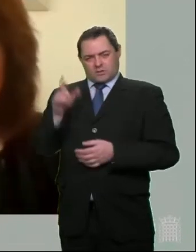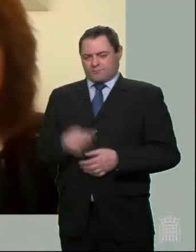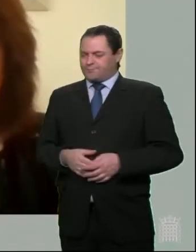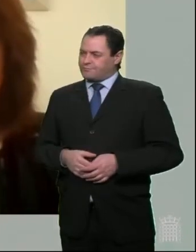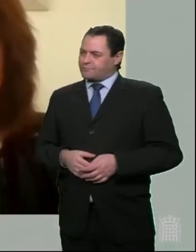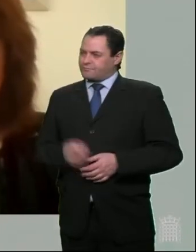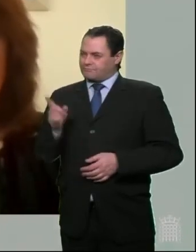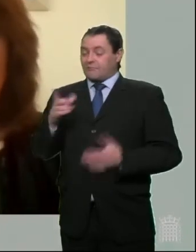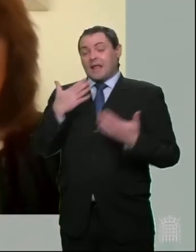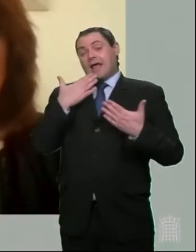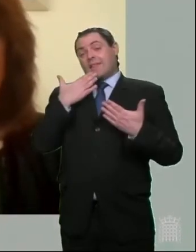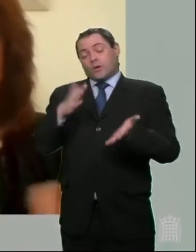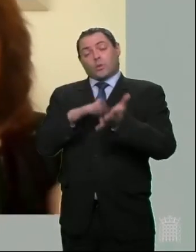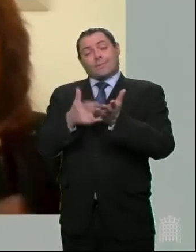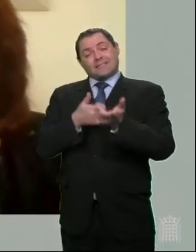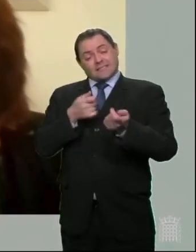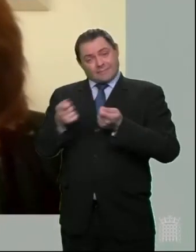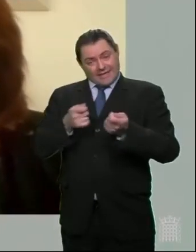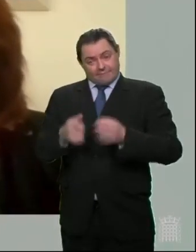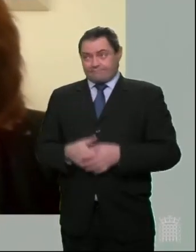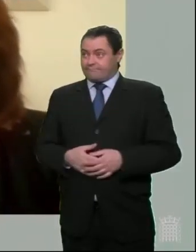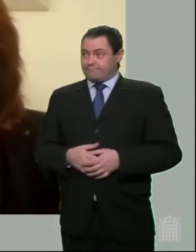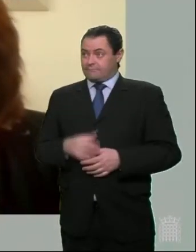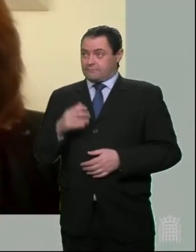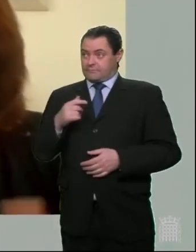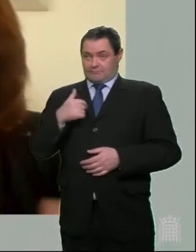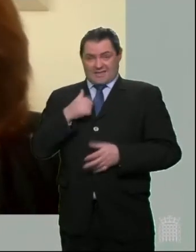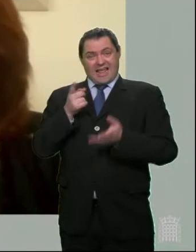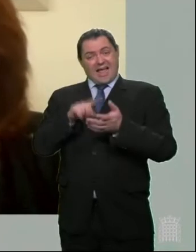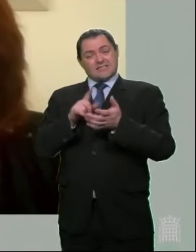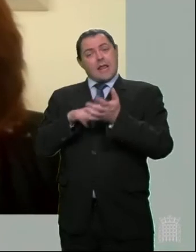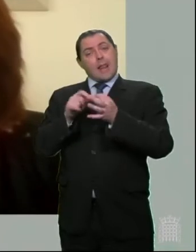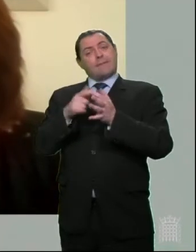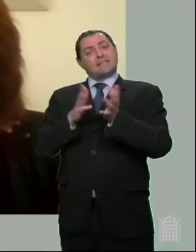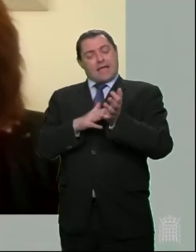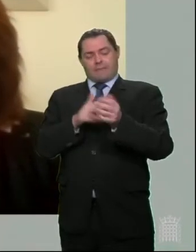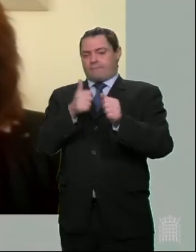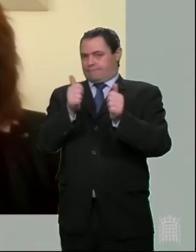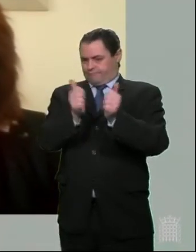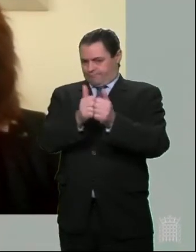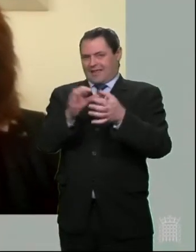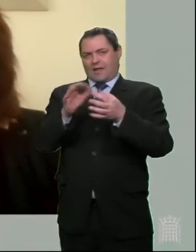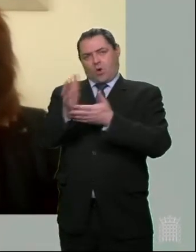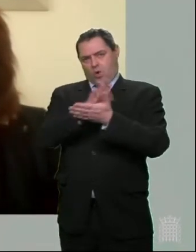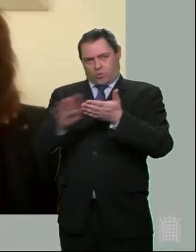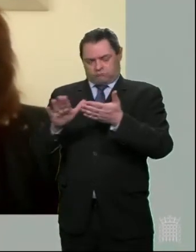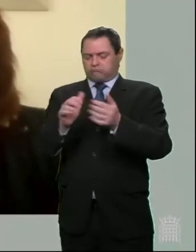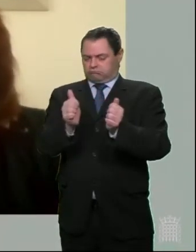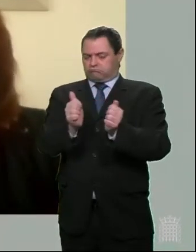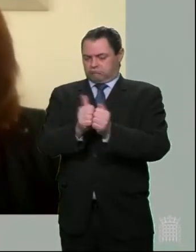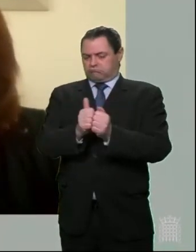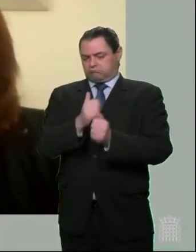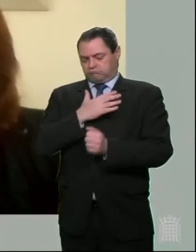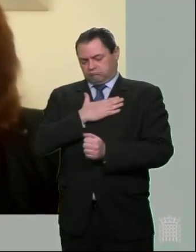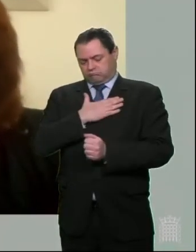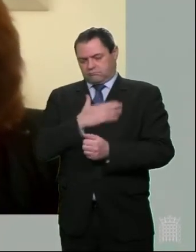very much, Mr. Speaker. And can I associate myself and the Liberal Democrats with the Prime Minister's comments on the Holocaust? A year ago